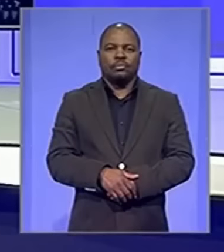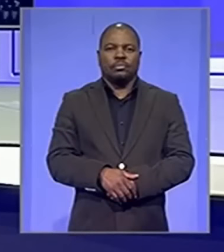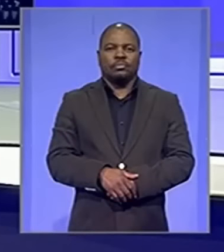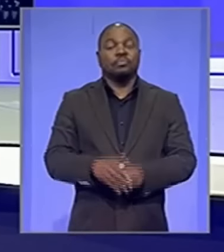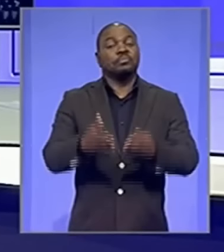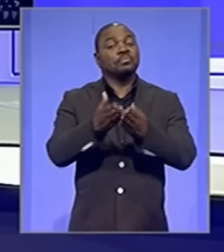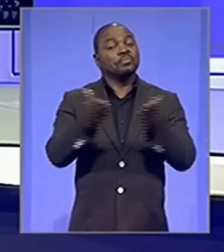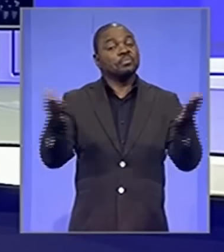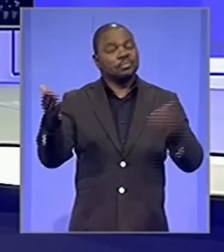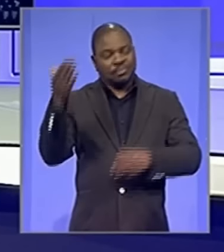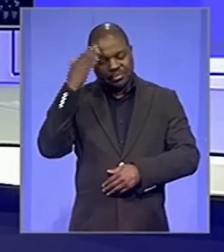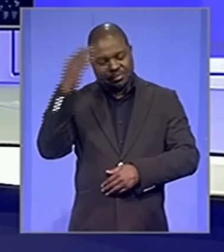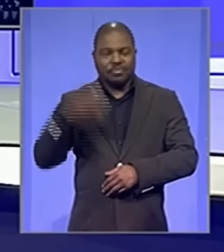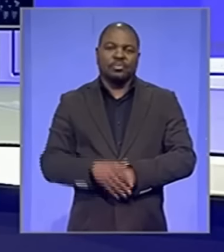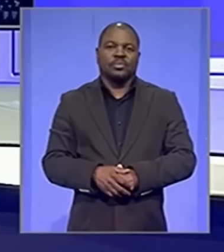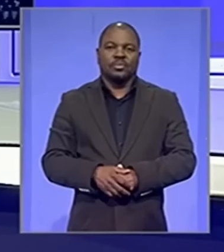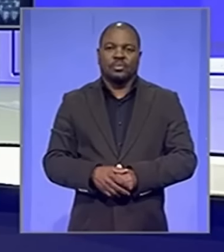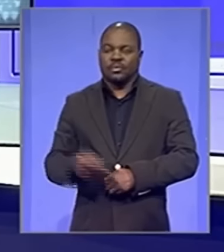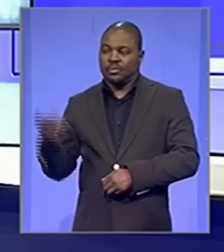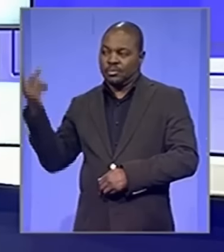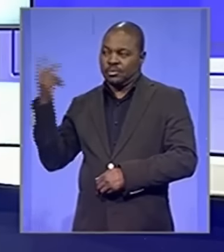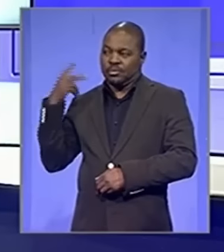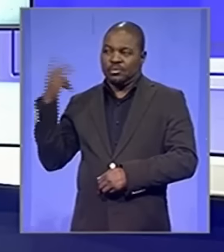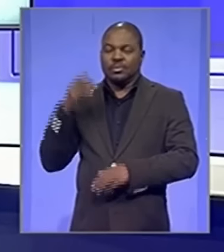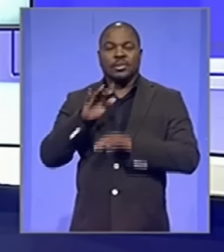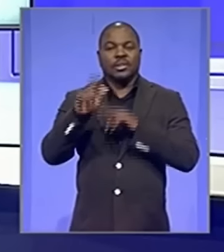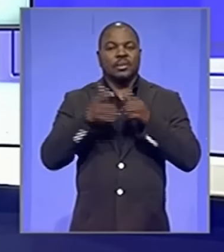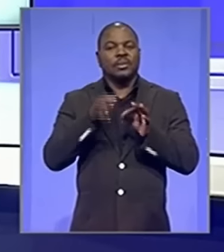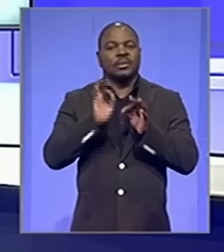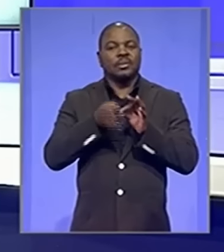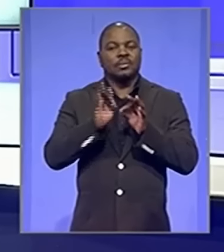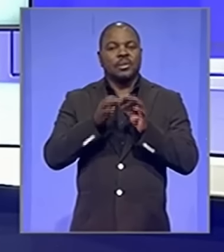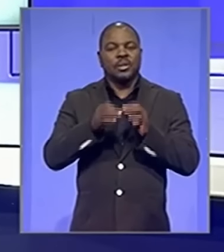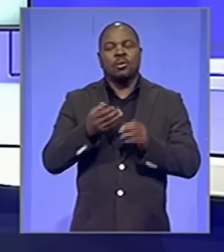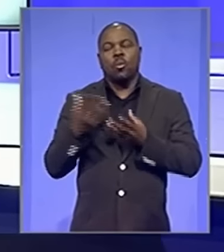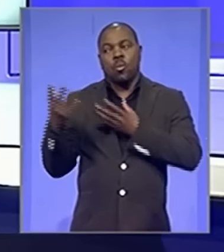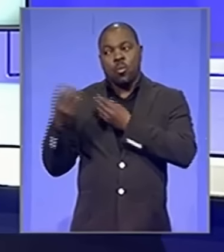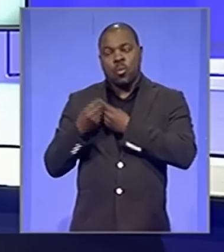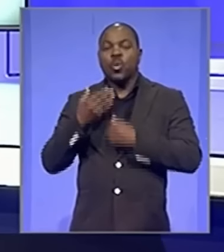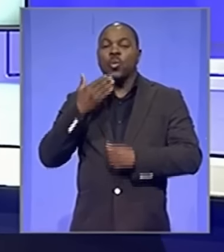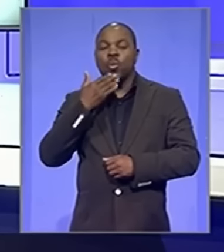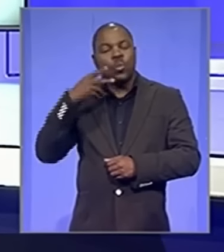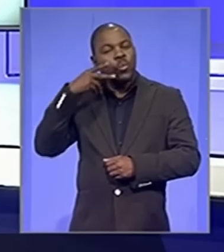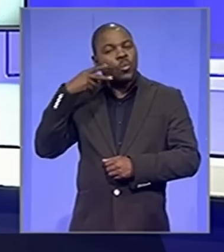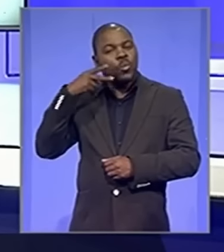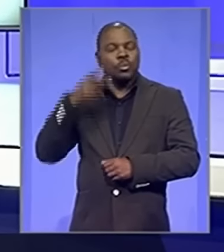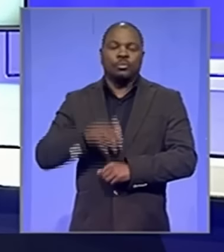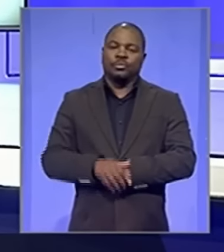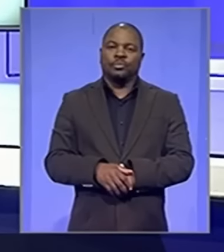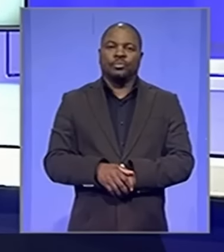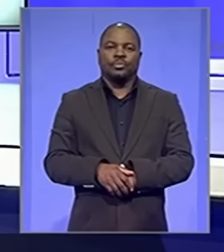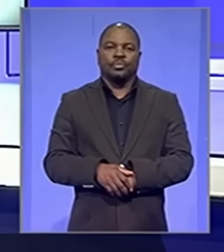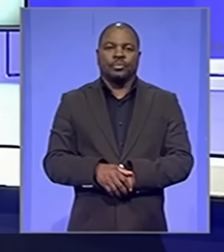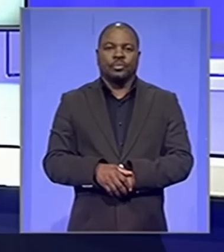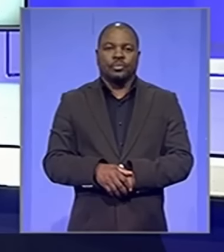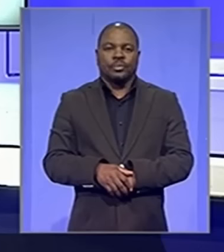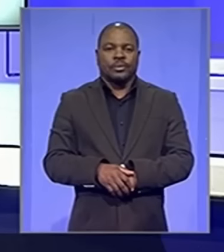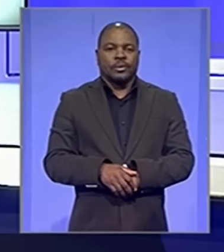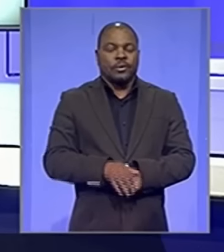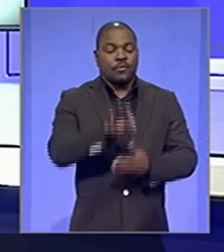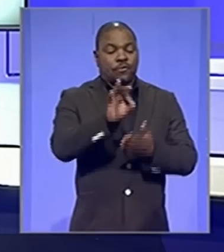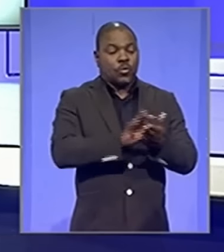Batho beshu thobela ke soretsela le moshumi mmogo wa polelo ya diatla Augustine Letlalo. Commission